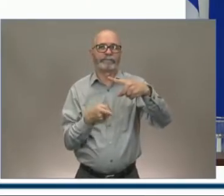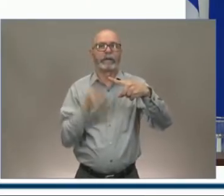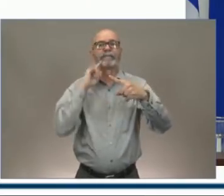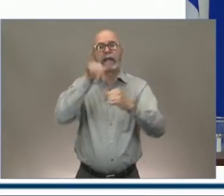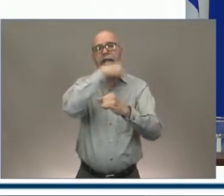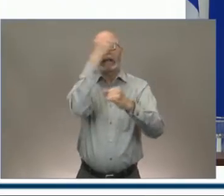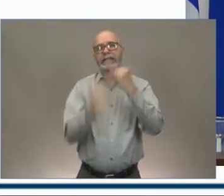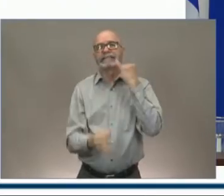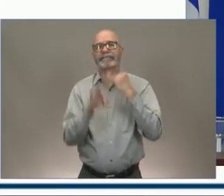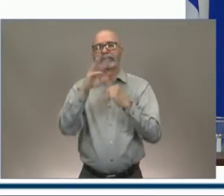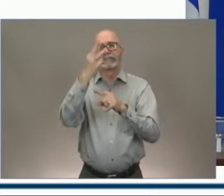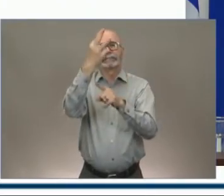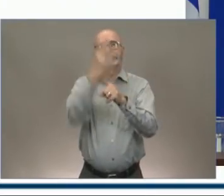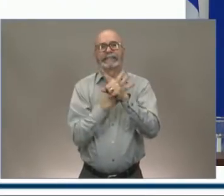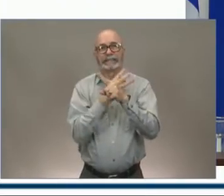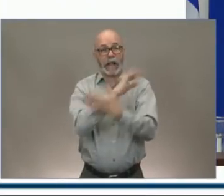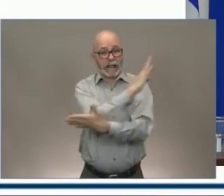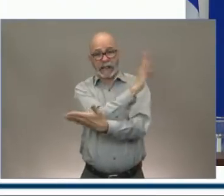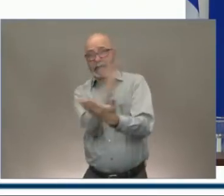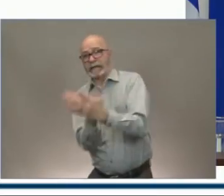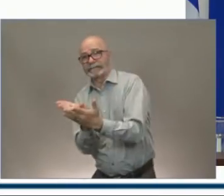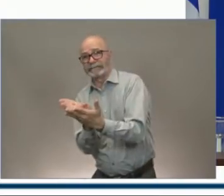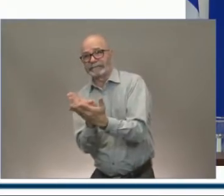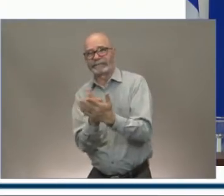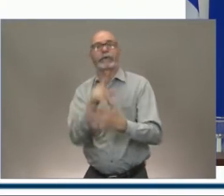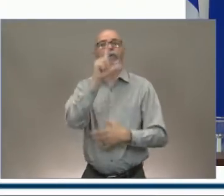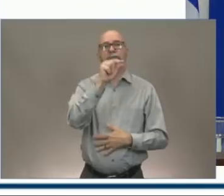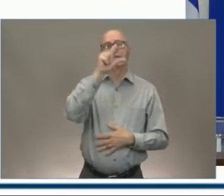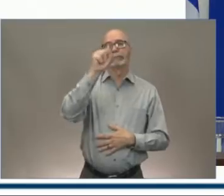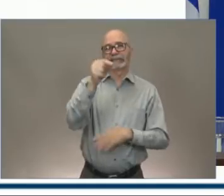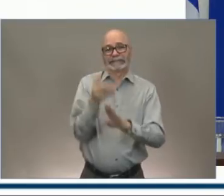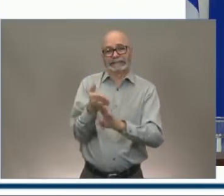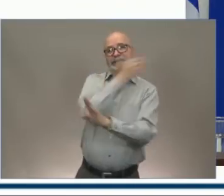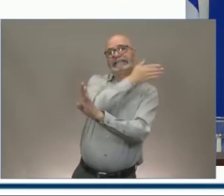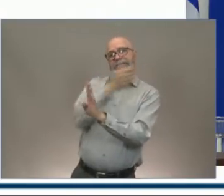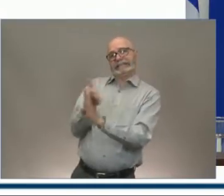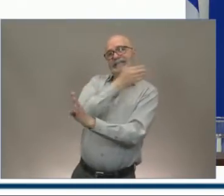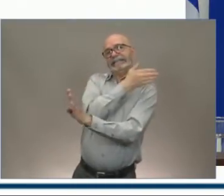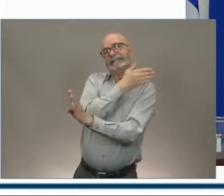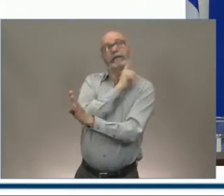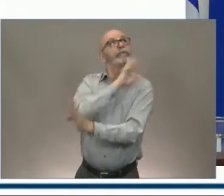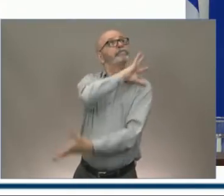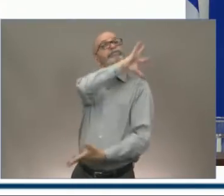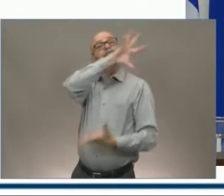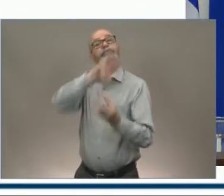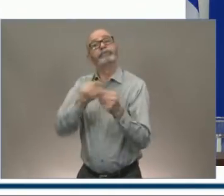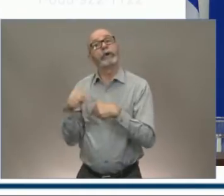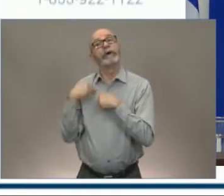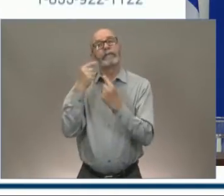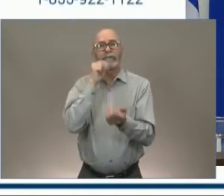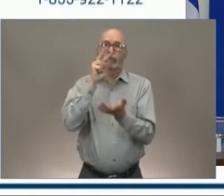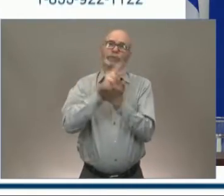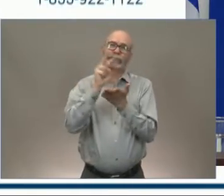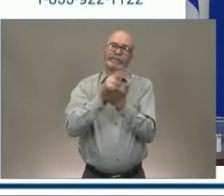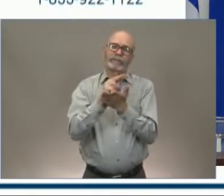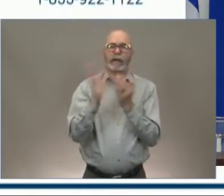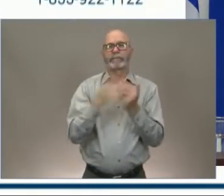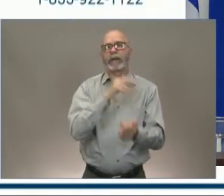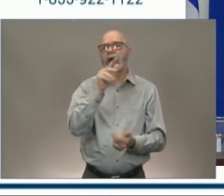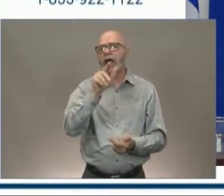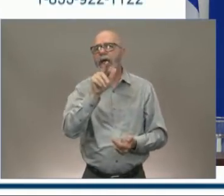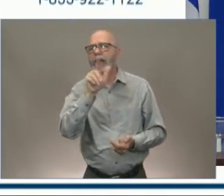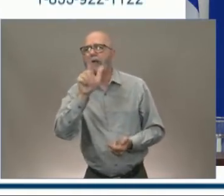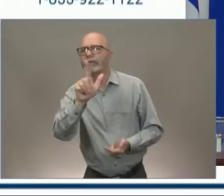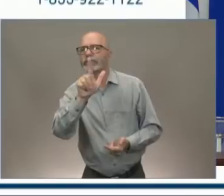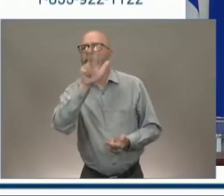year. That's approximately 3,300 small businesses eligible, including full-service restaurants,